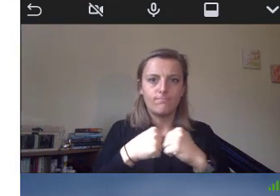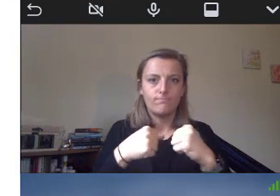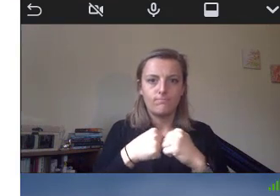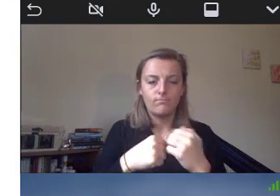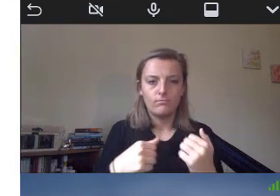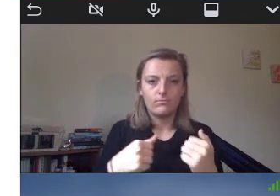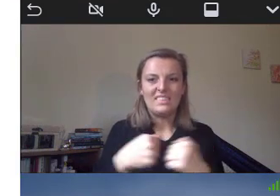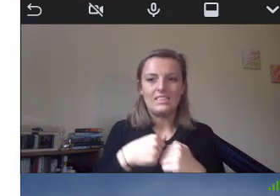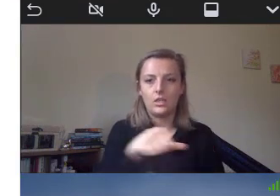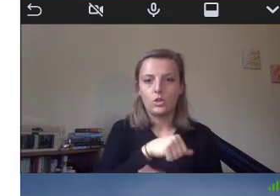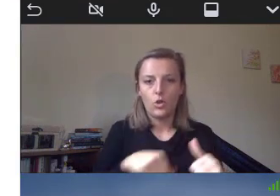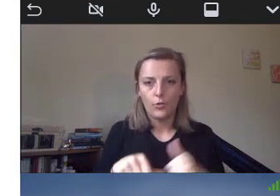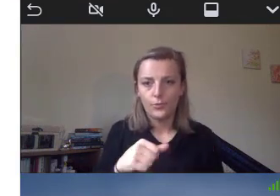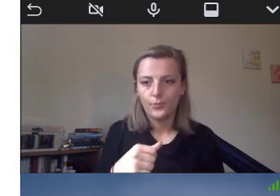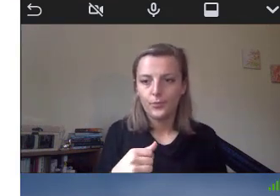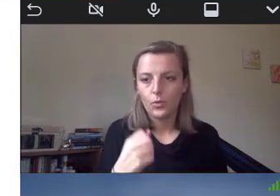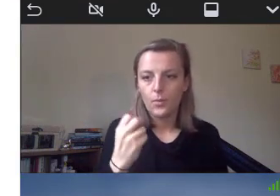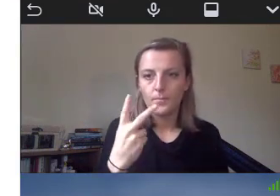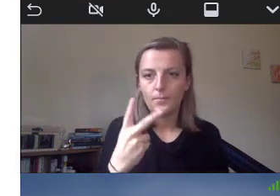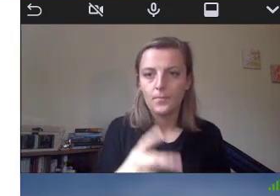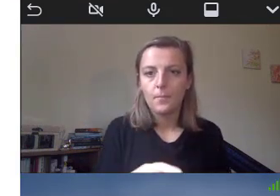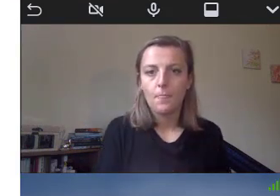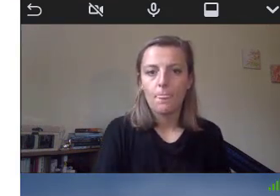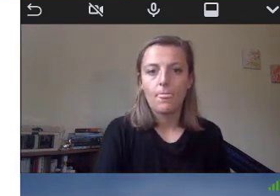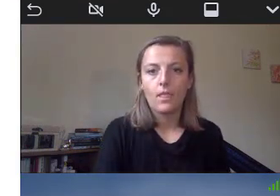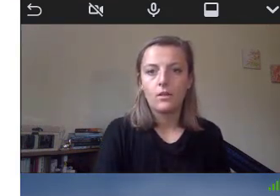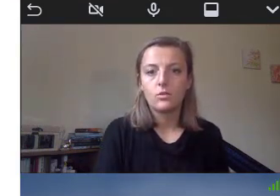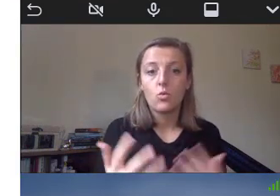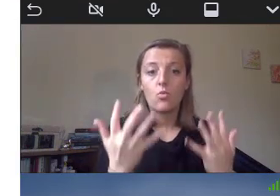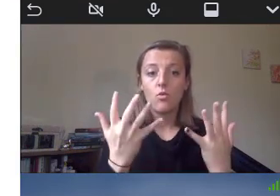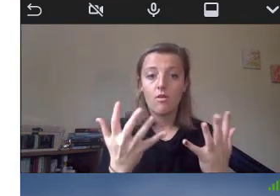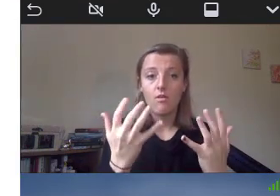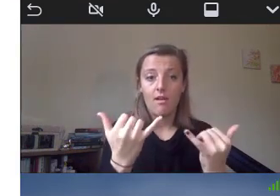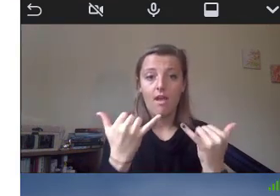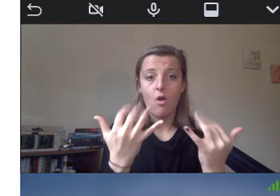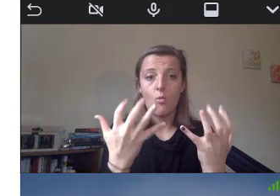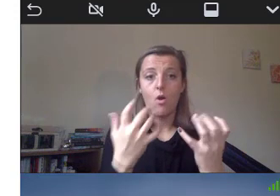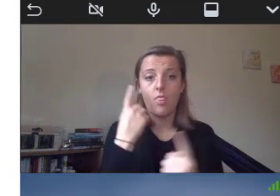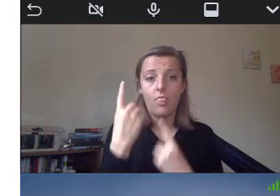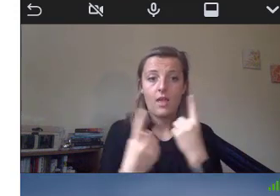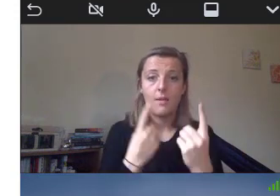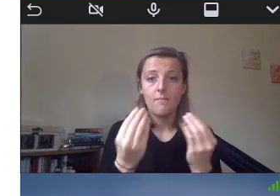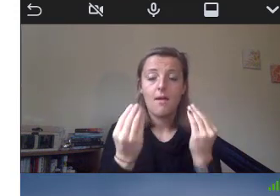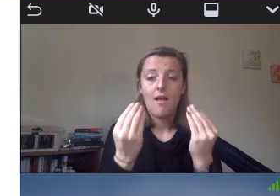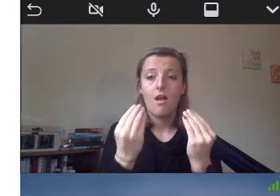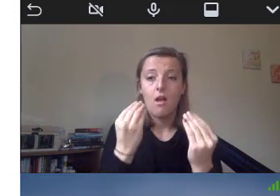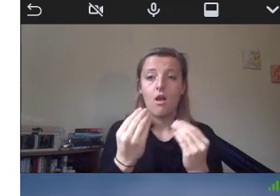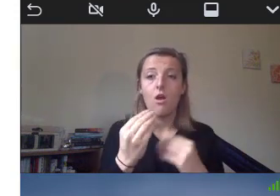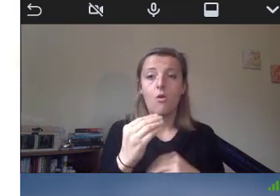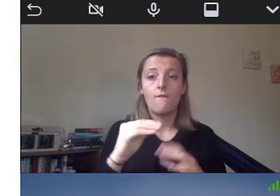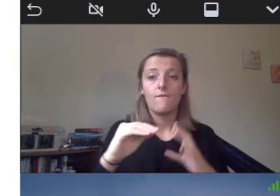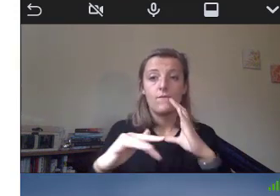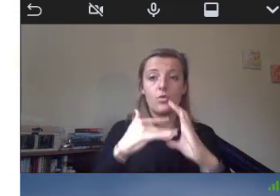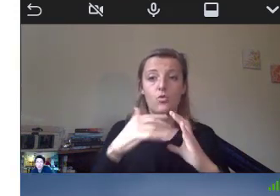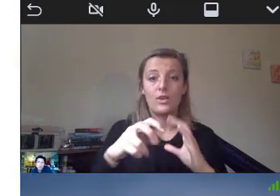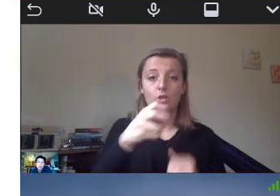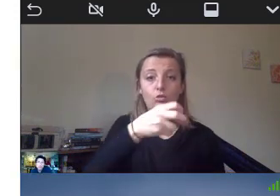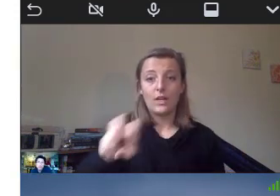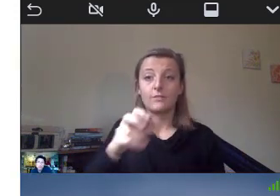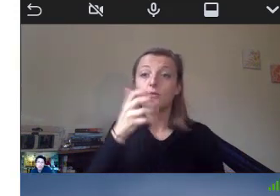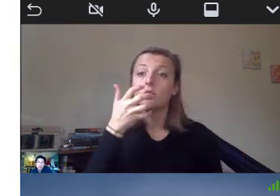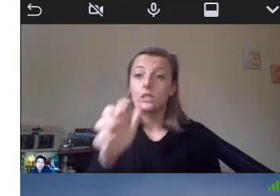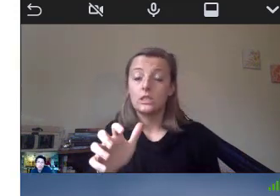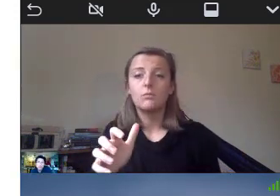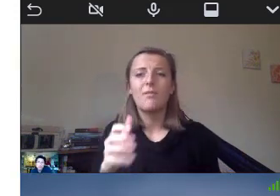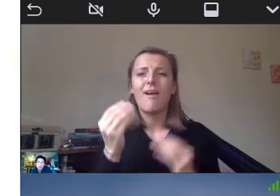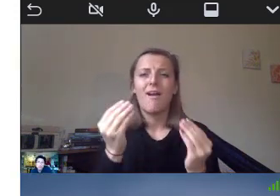So now we still want to think about how fluids transfer heat, but we know that heat transfer and mass transfer are analogous. They're kind